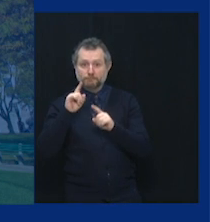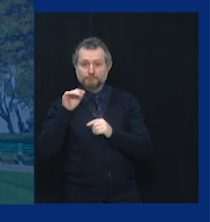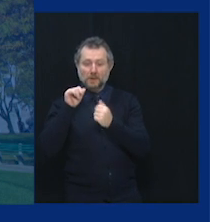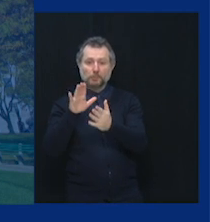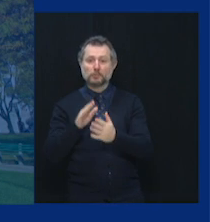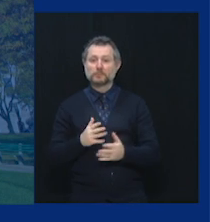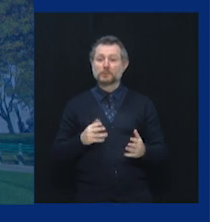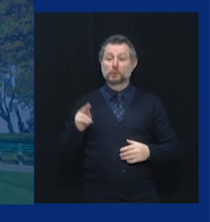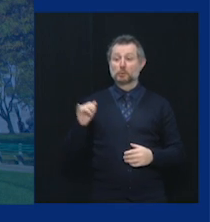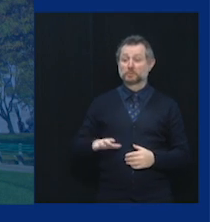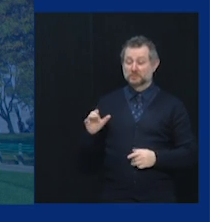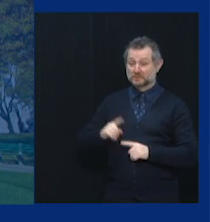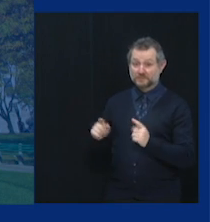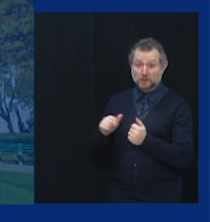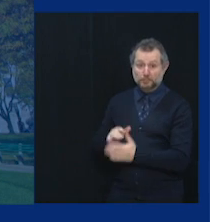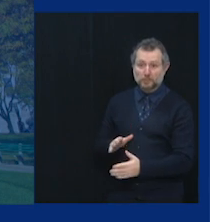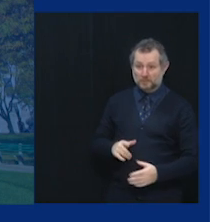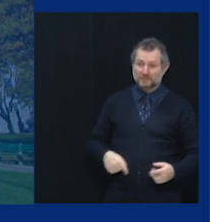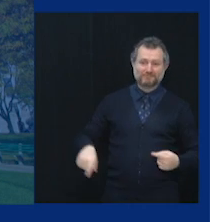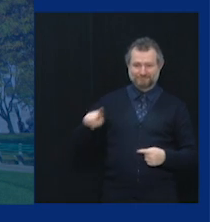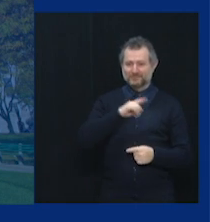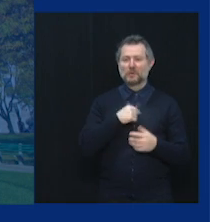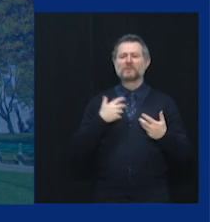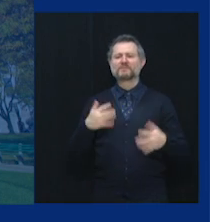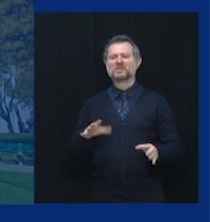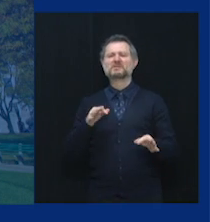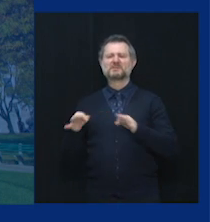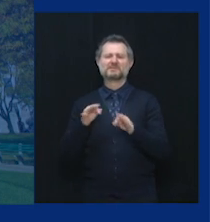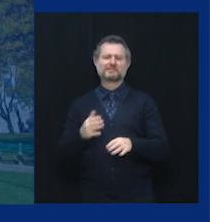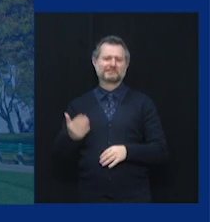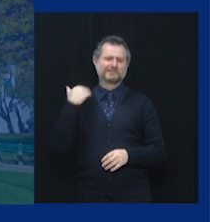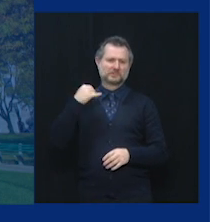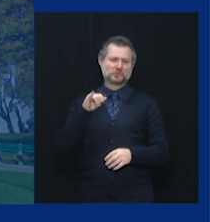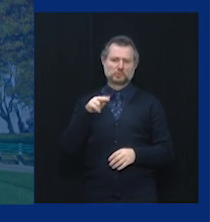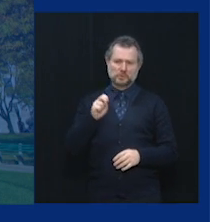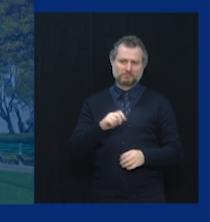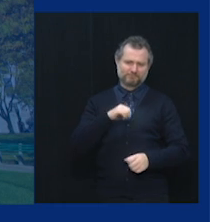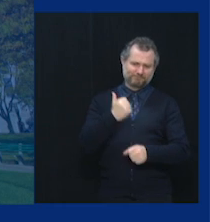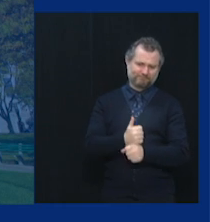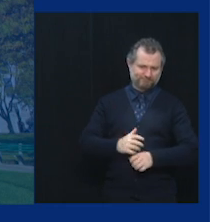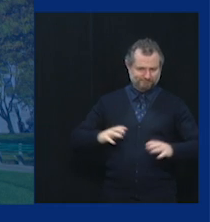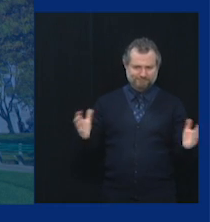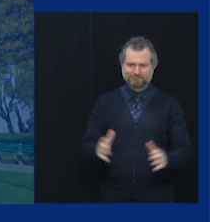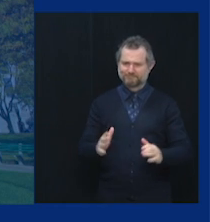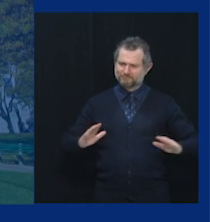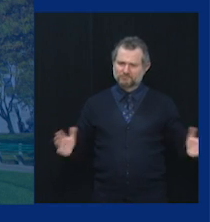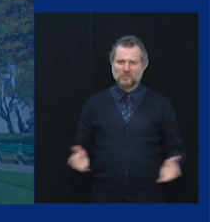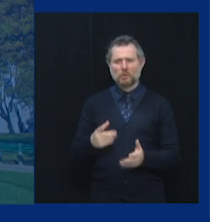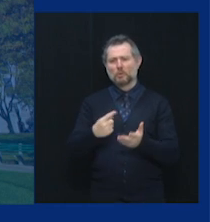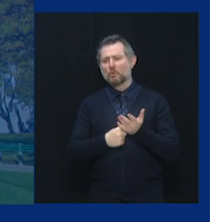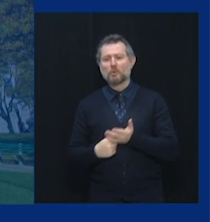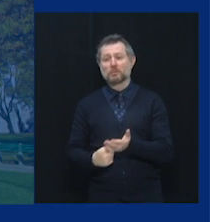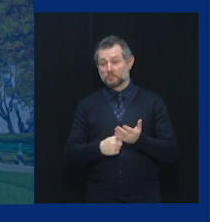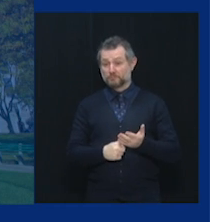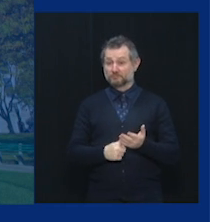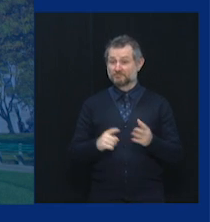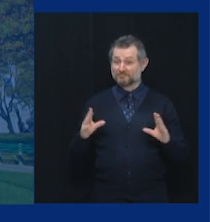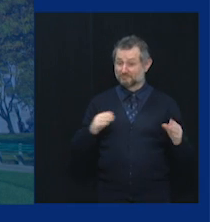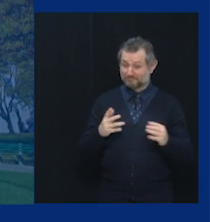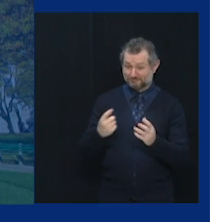June. I said, form the collaborative and let people talk. By the way, the collaborative itself can be